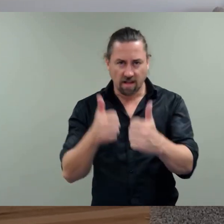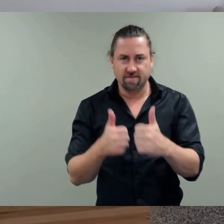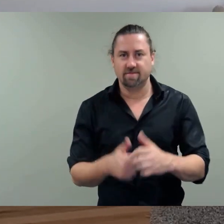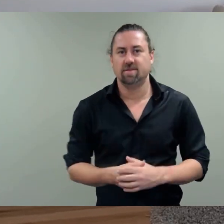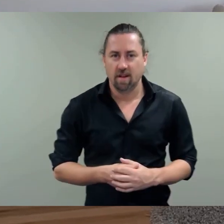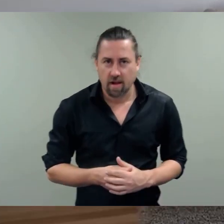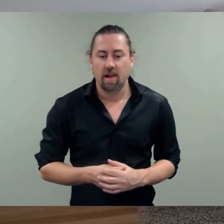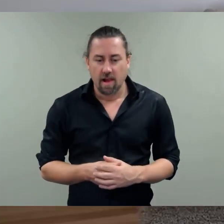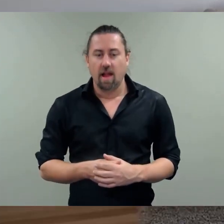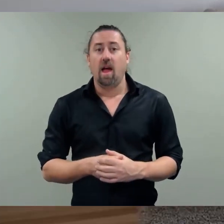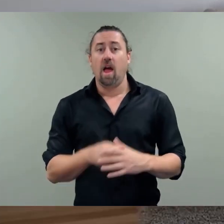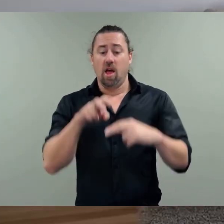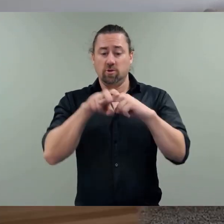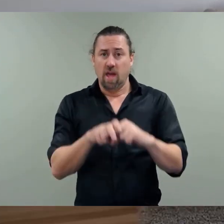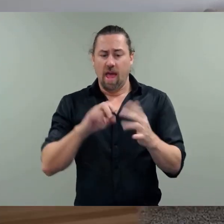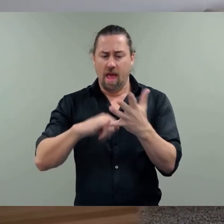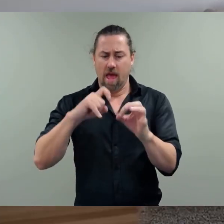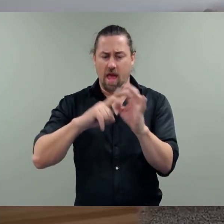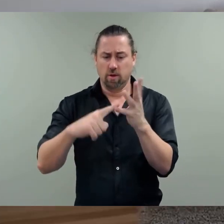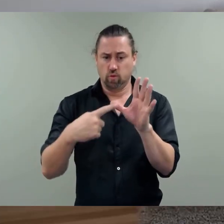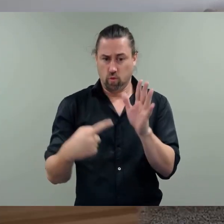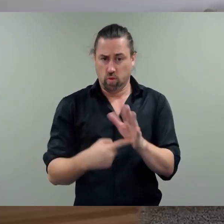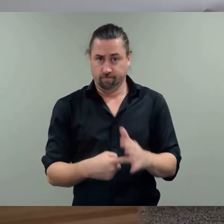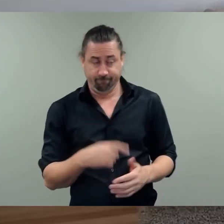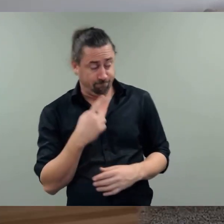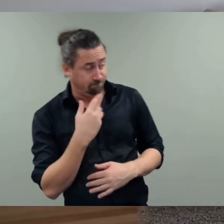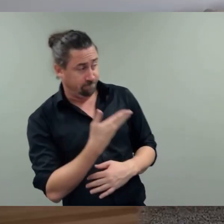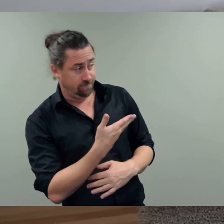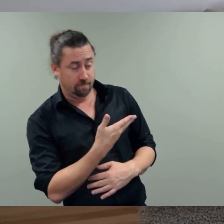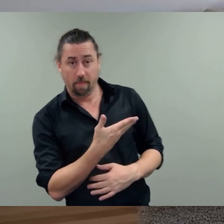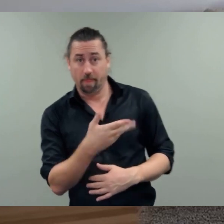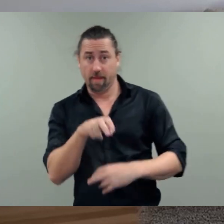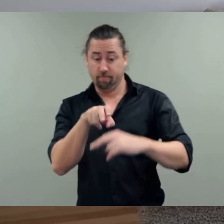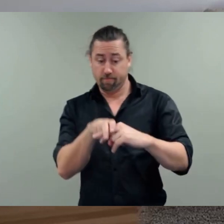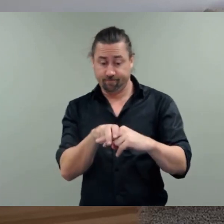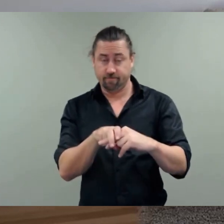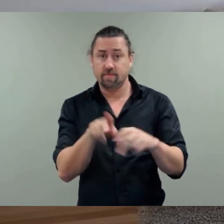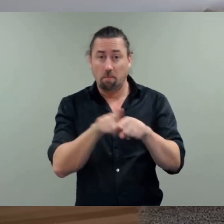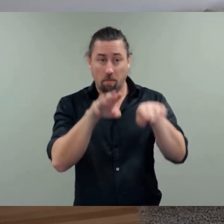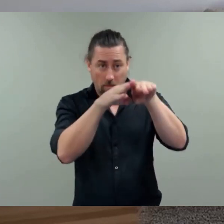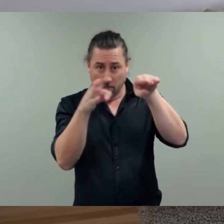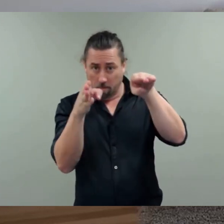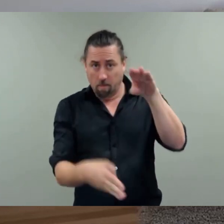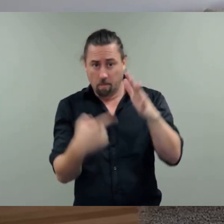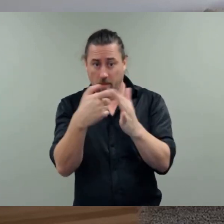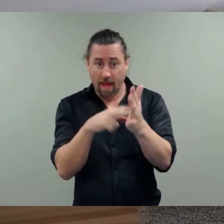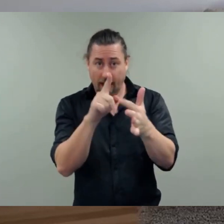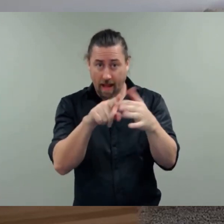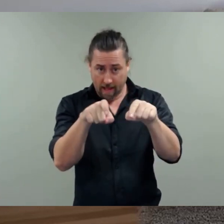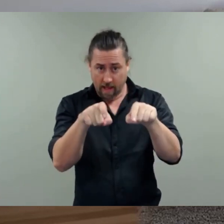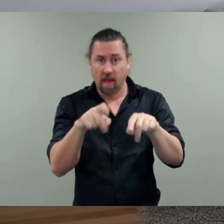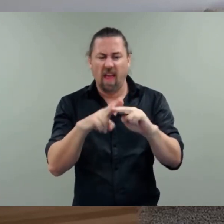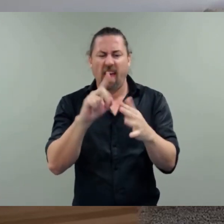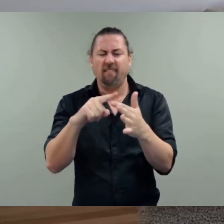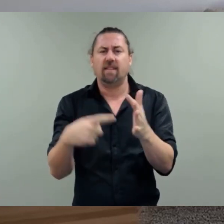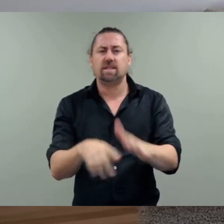Great work. Chair squats. Sit on the front half of your chair seat. Your knees should be bent at a 90-degree